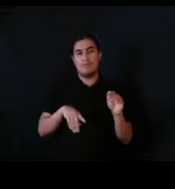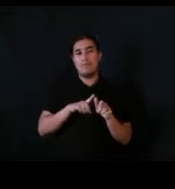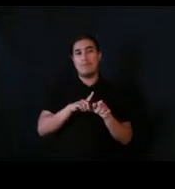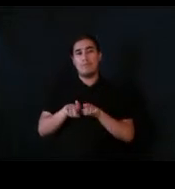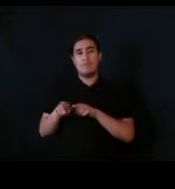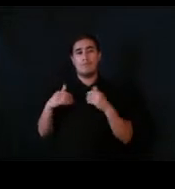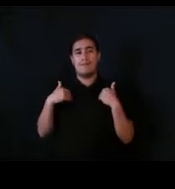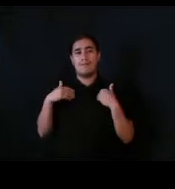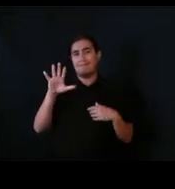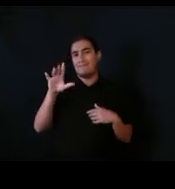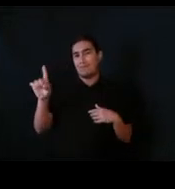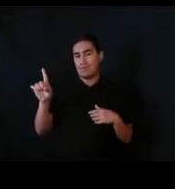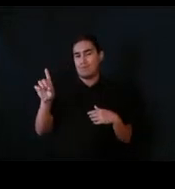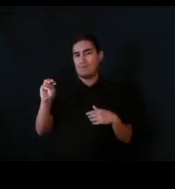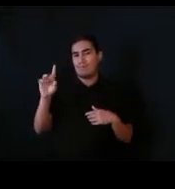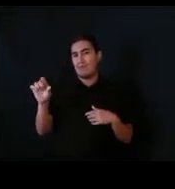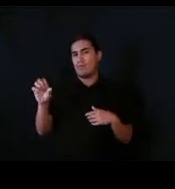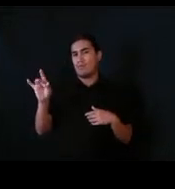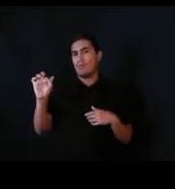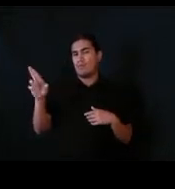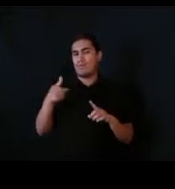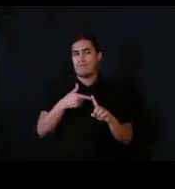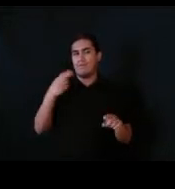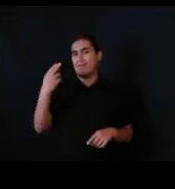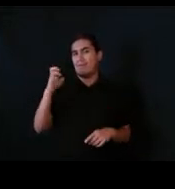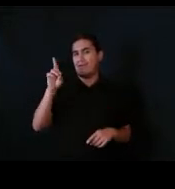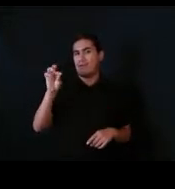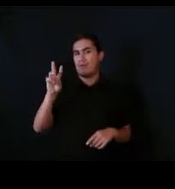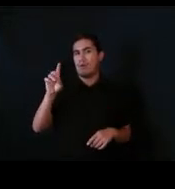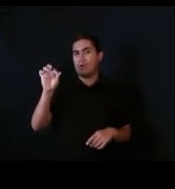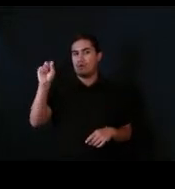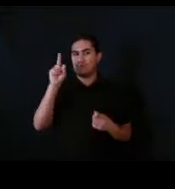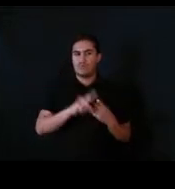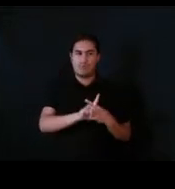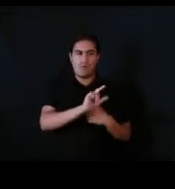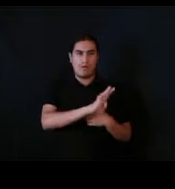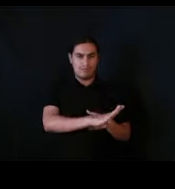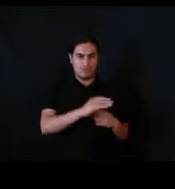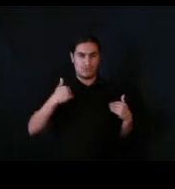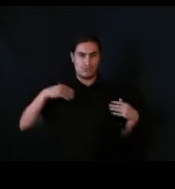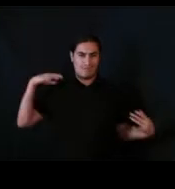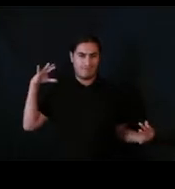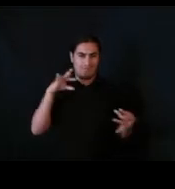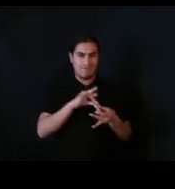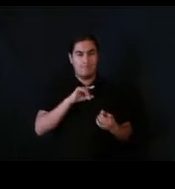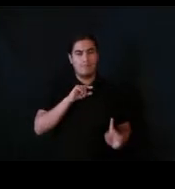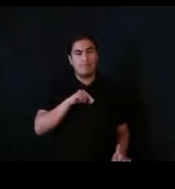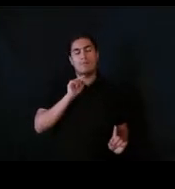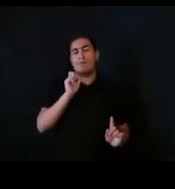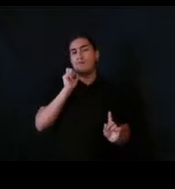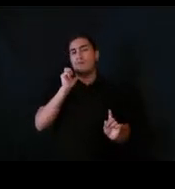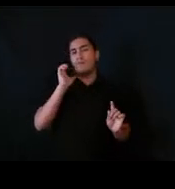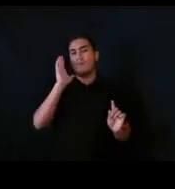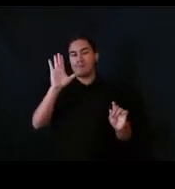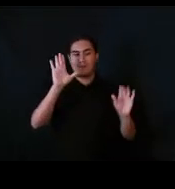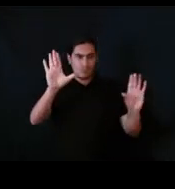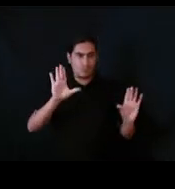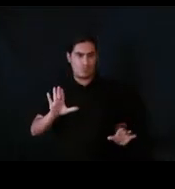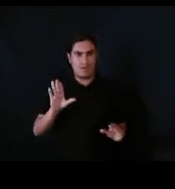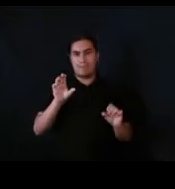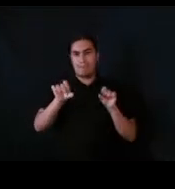51-mile corridor from the headwaters of the l.a river to long beach which isn't going to be an excellent bike